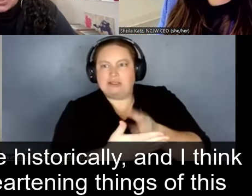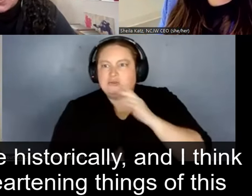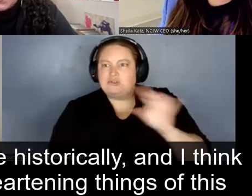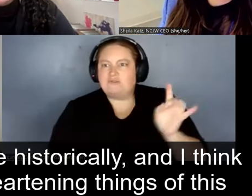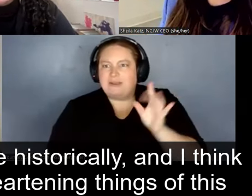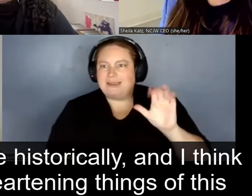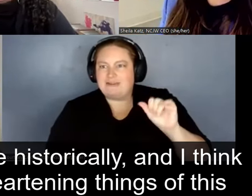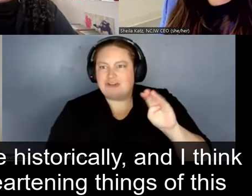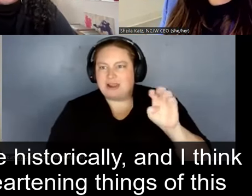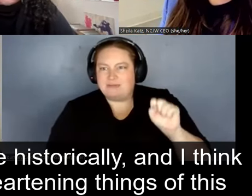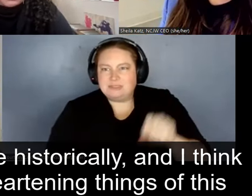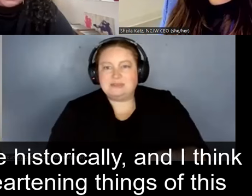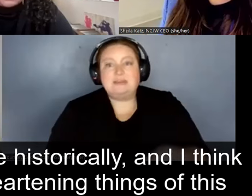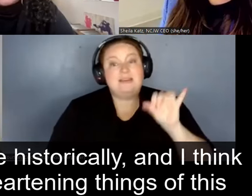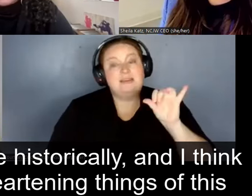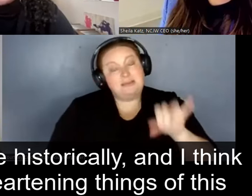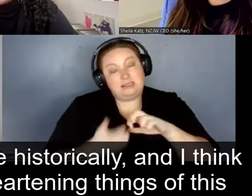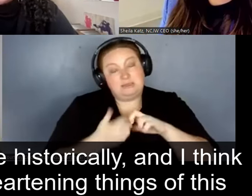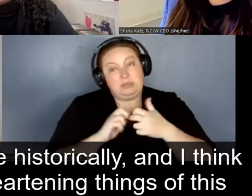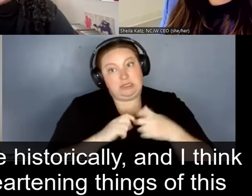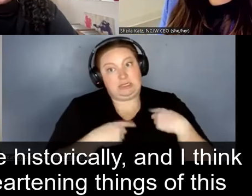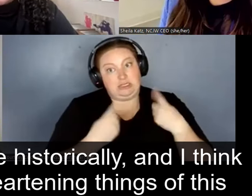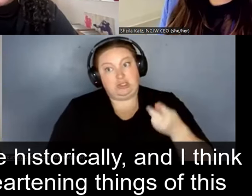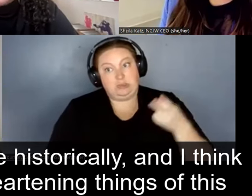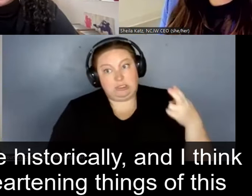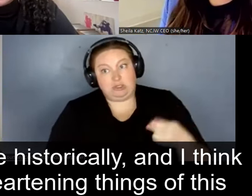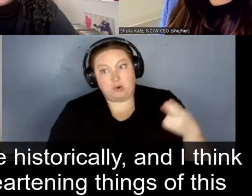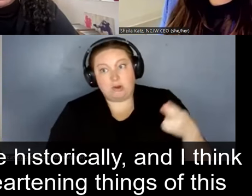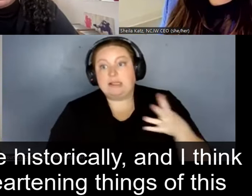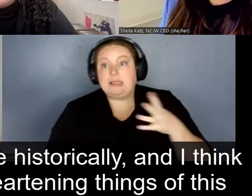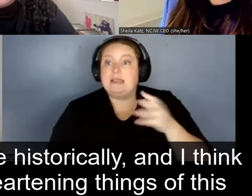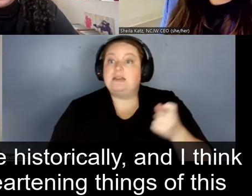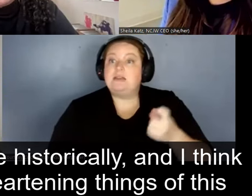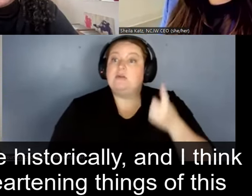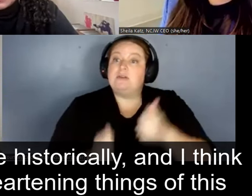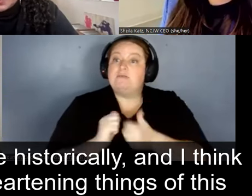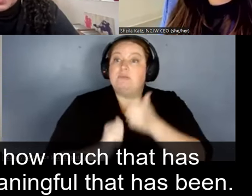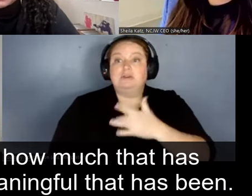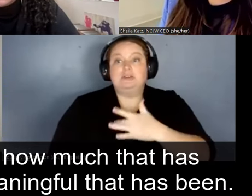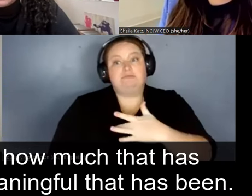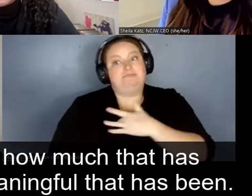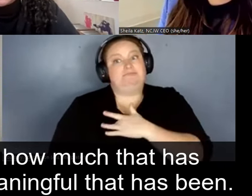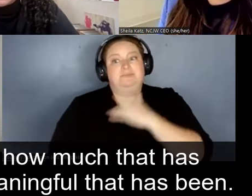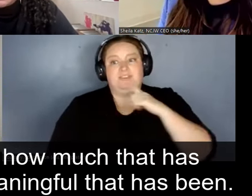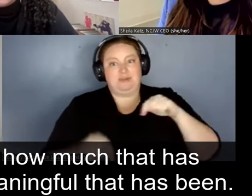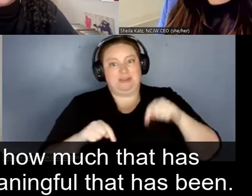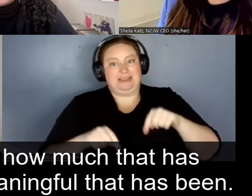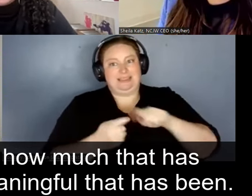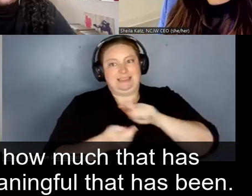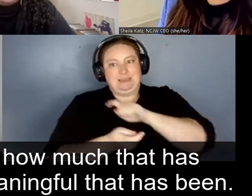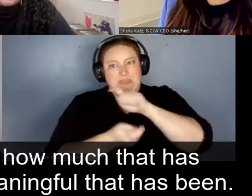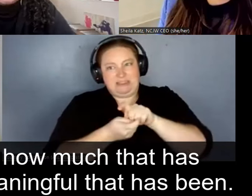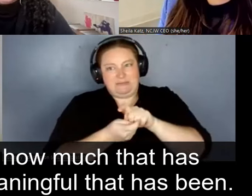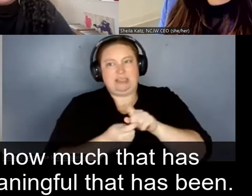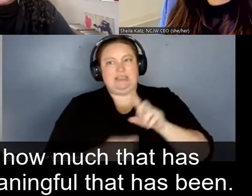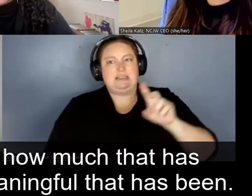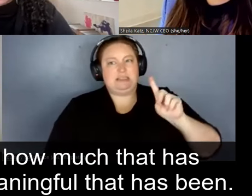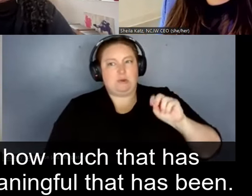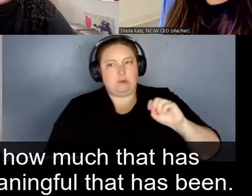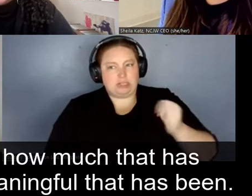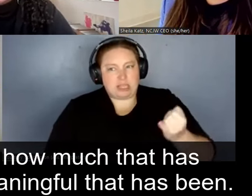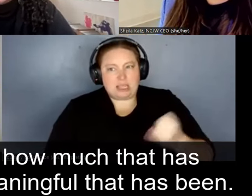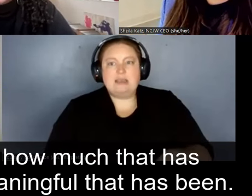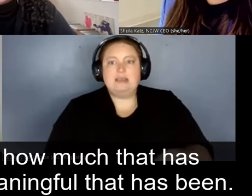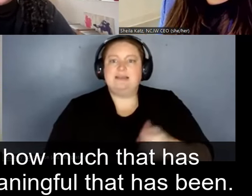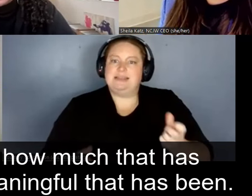an issue historically. And I think one of the most heartening things of this particular Justice Department is how much that